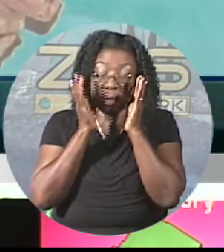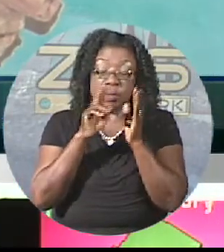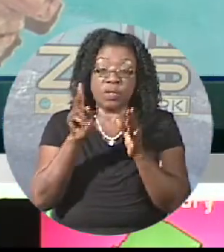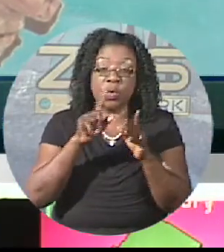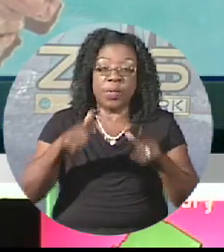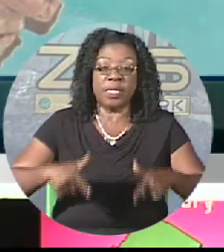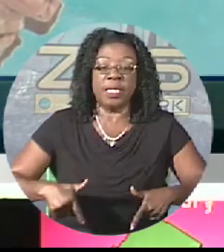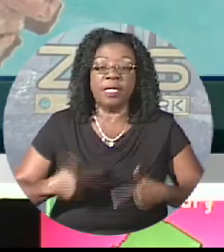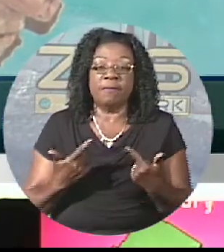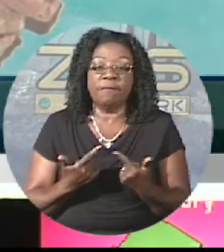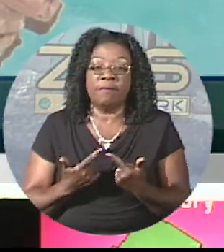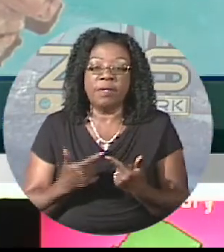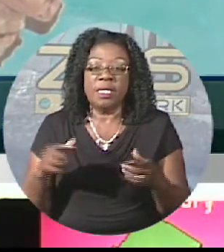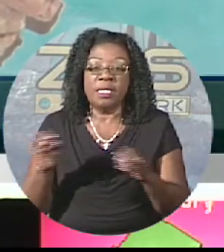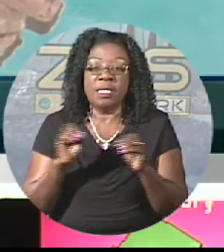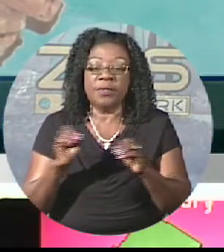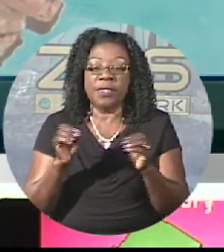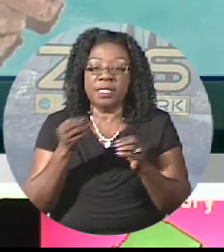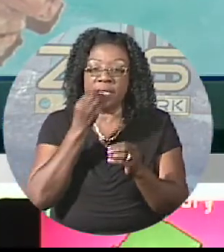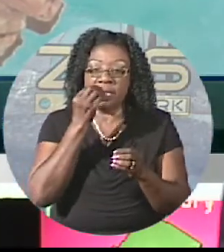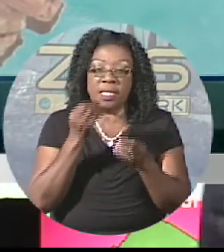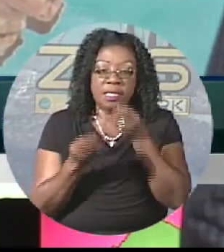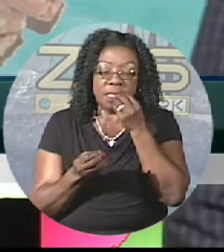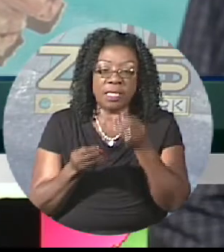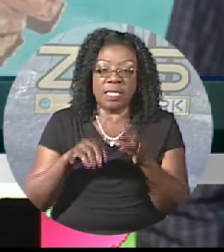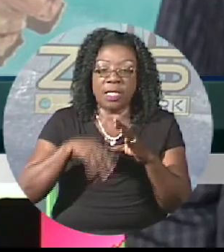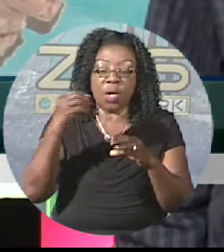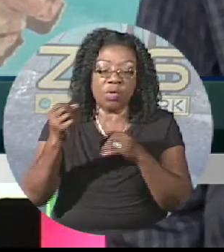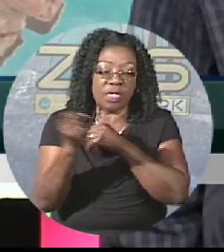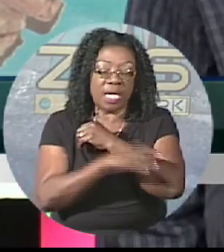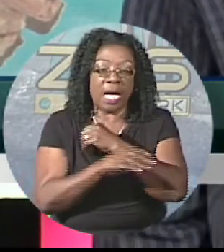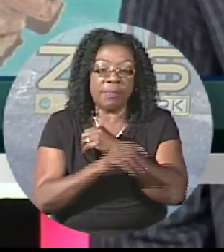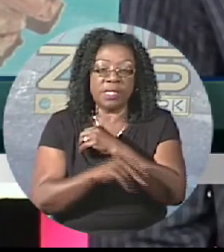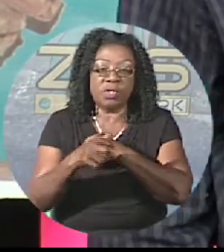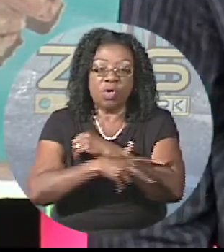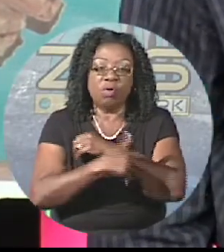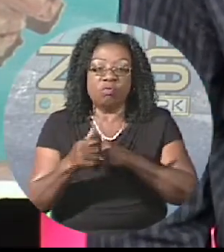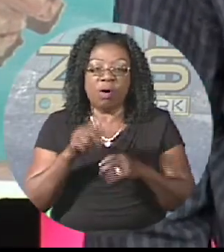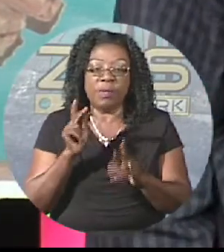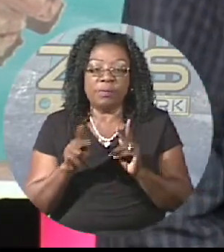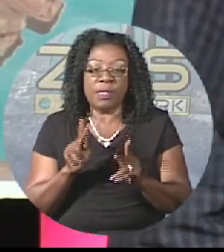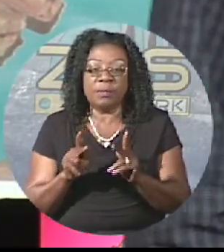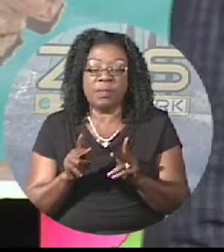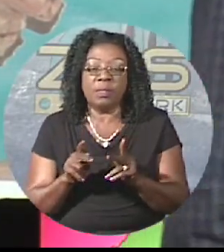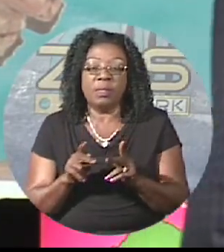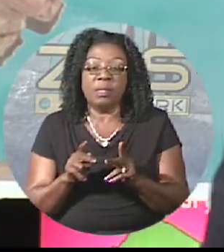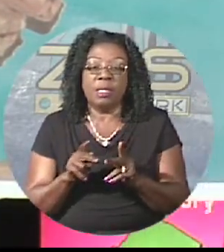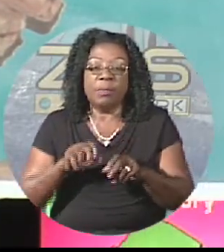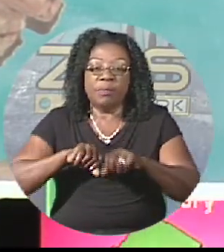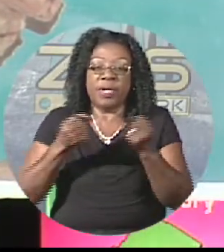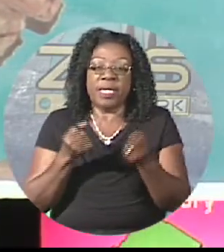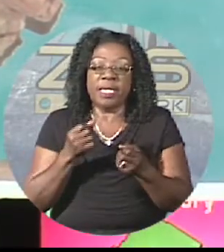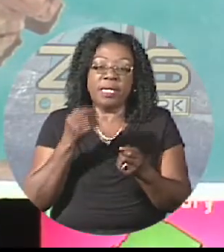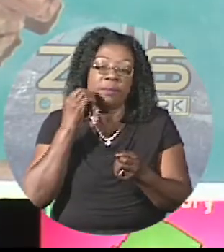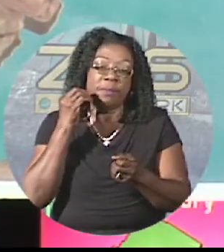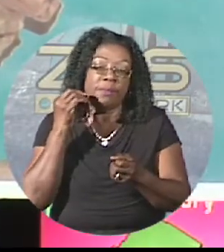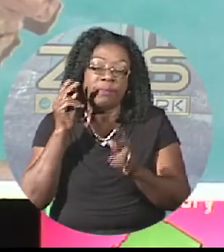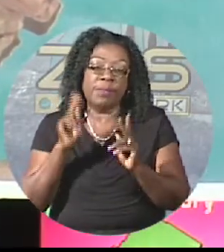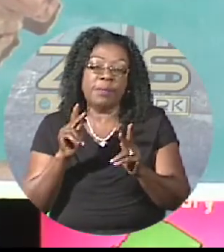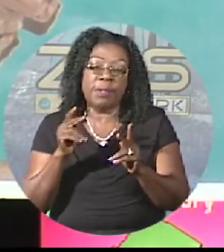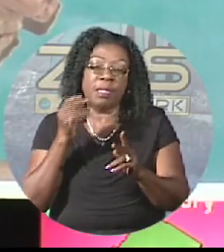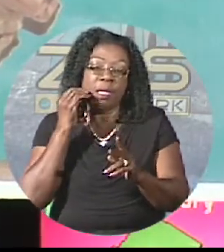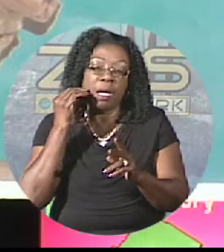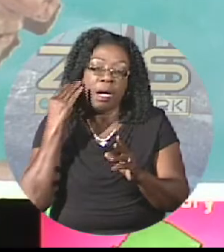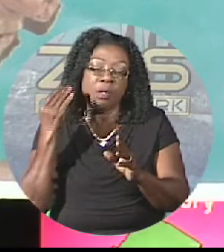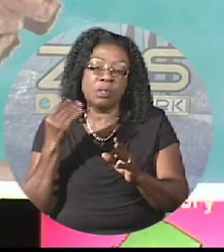nowhere to live, nothing to eat, eating of the garbage, robbing, stealing again, breaking in people's house, cooking in your house.